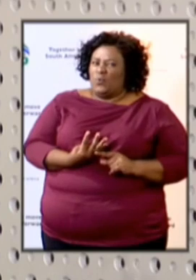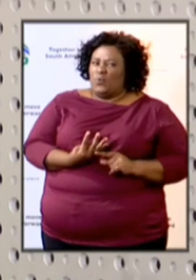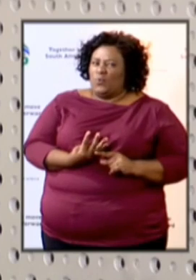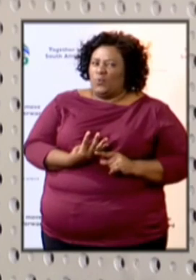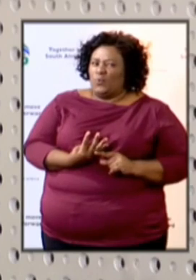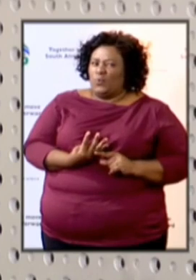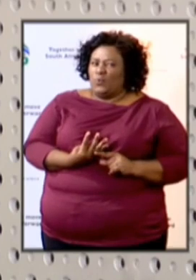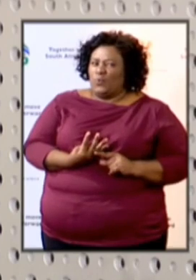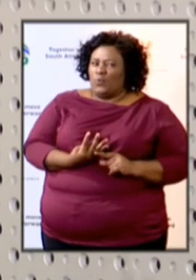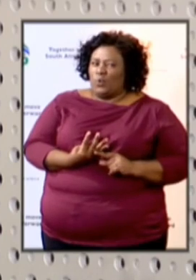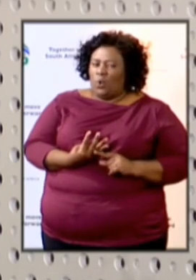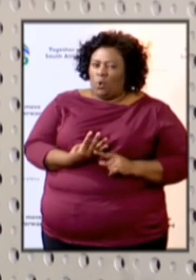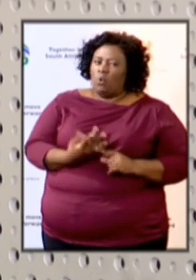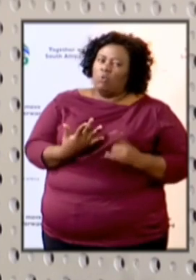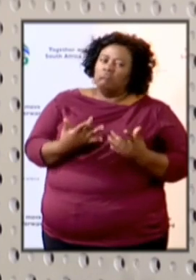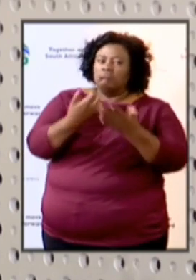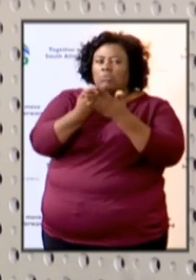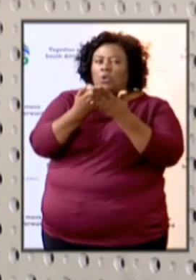easing